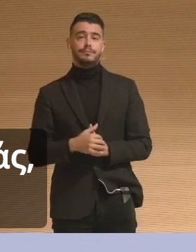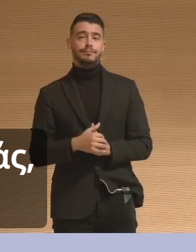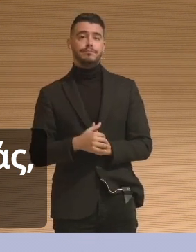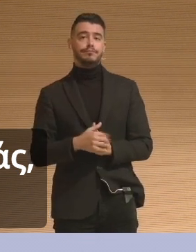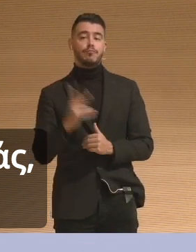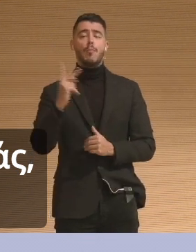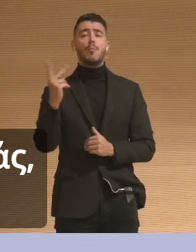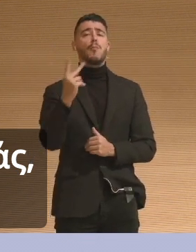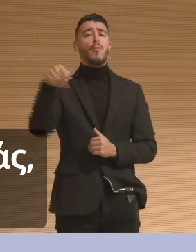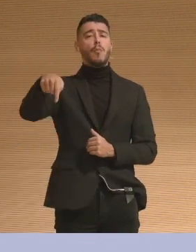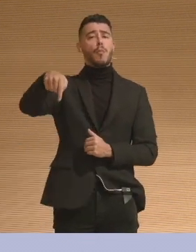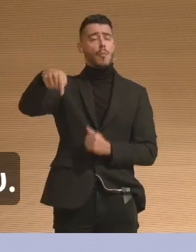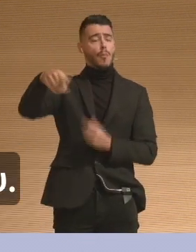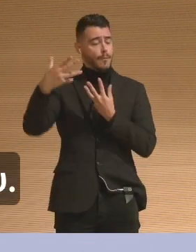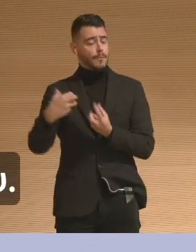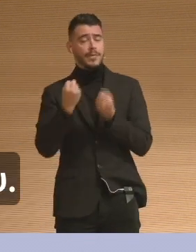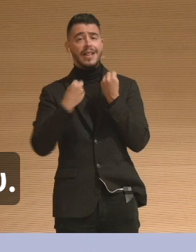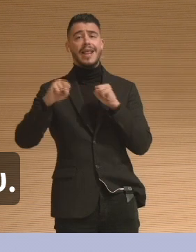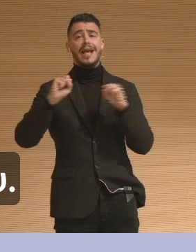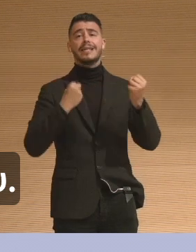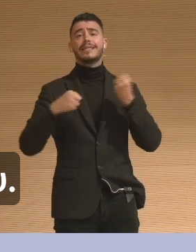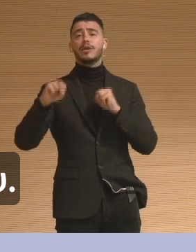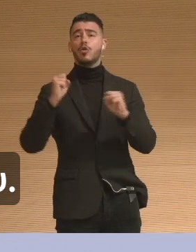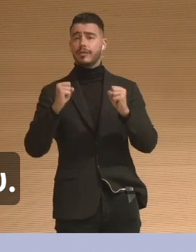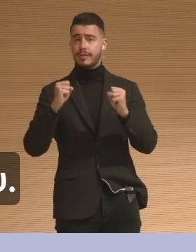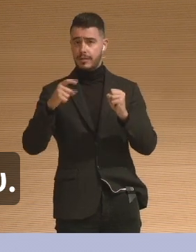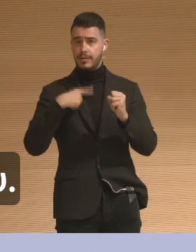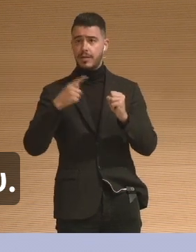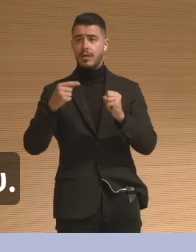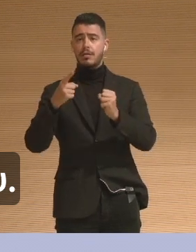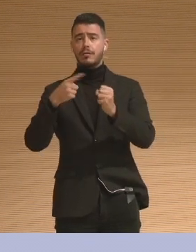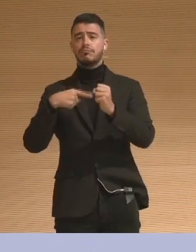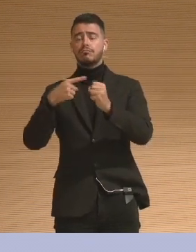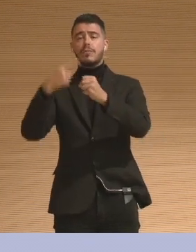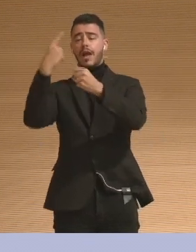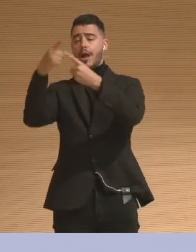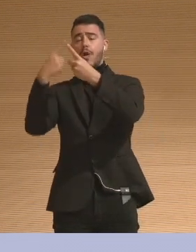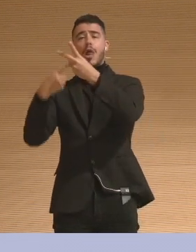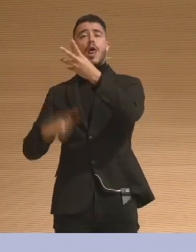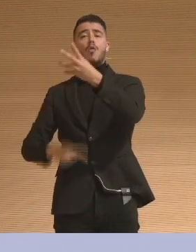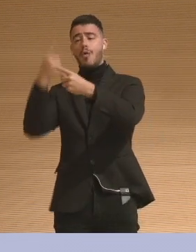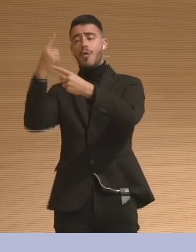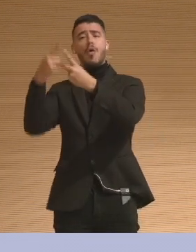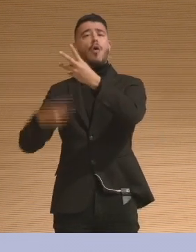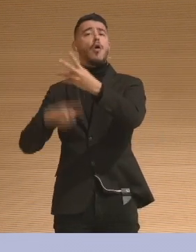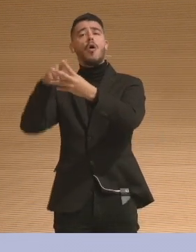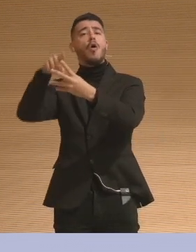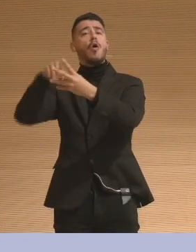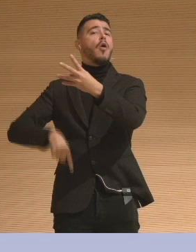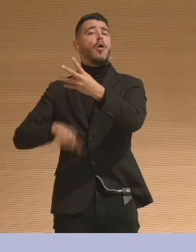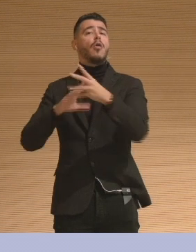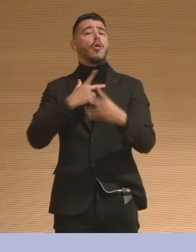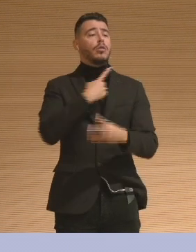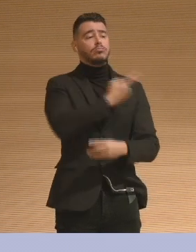taking part in voluntary work, joining clubs, and engaging with green space. So why does social